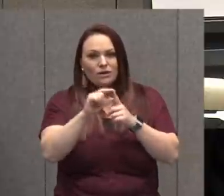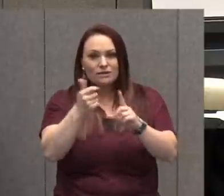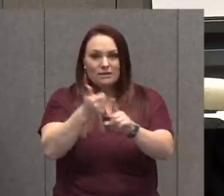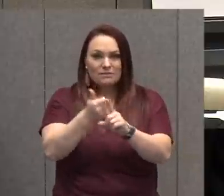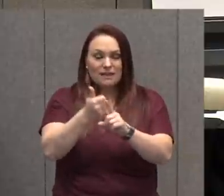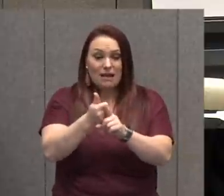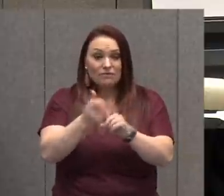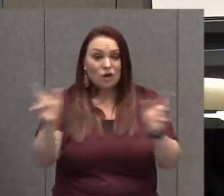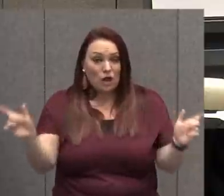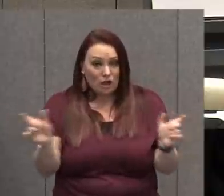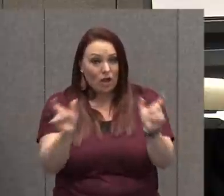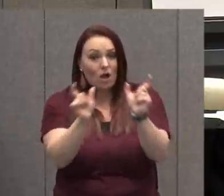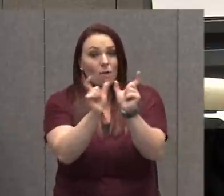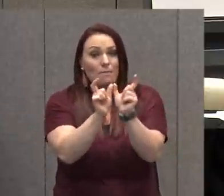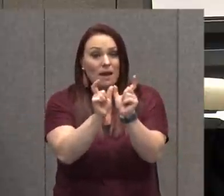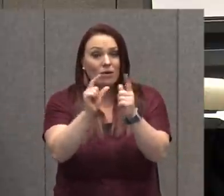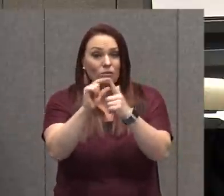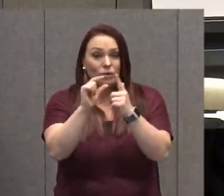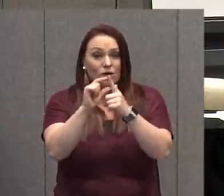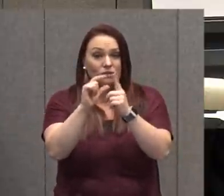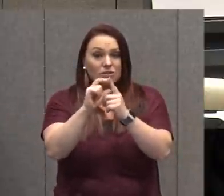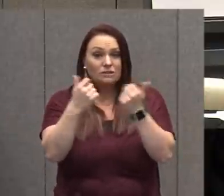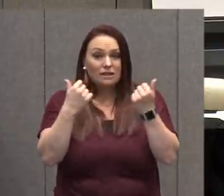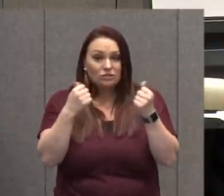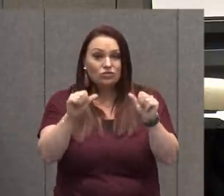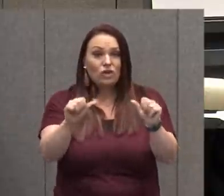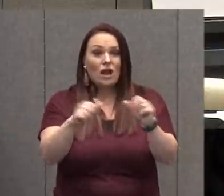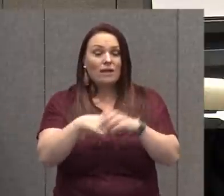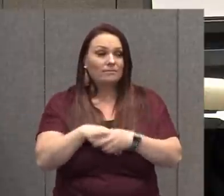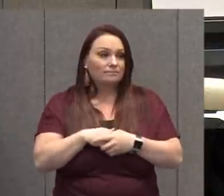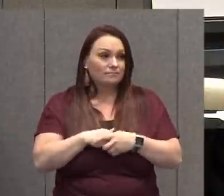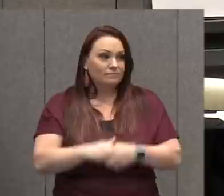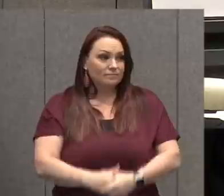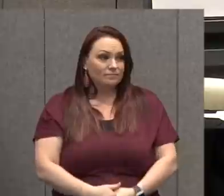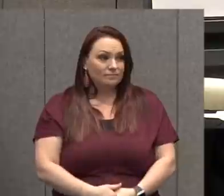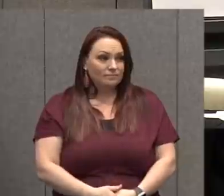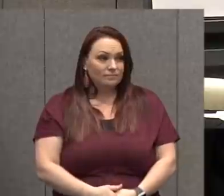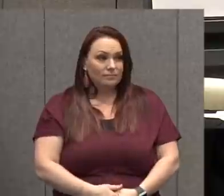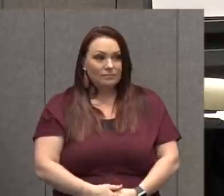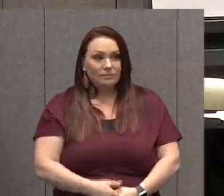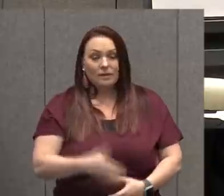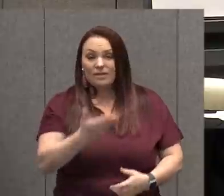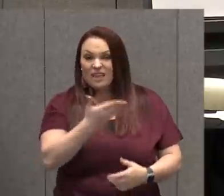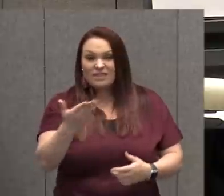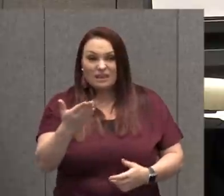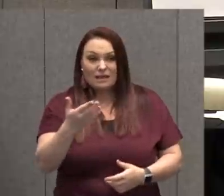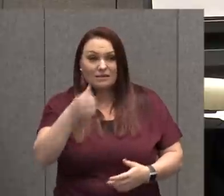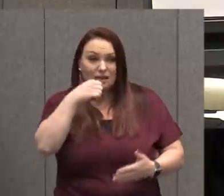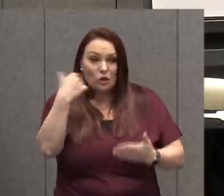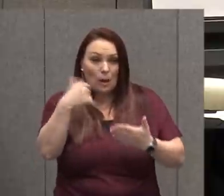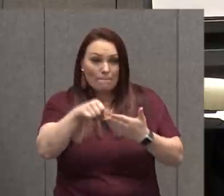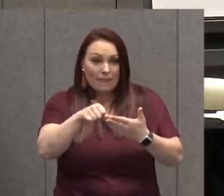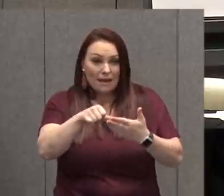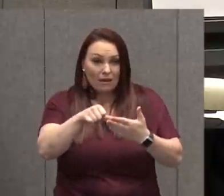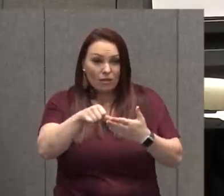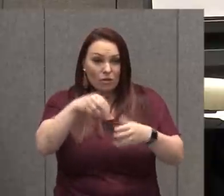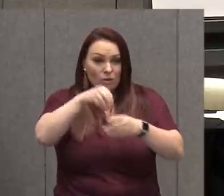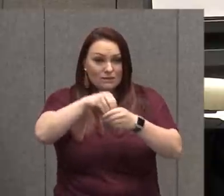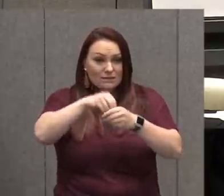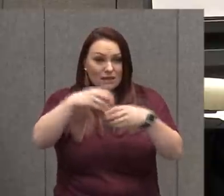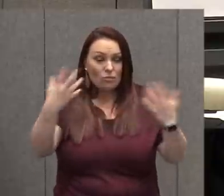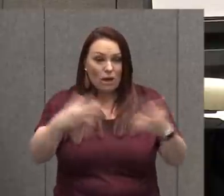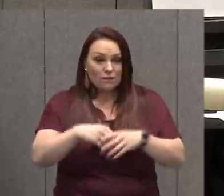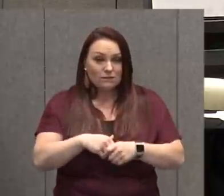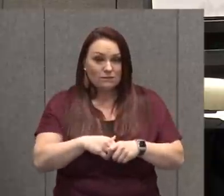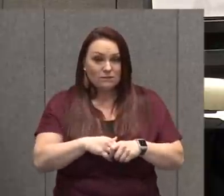words? Let's try. How about the thing that your mail goes in? Do you know what